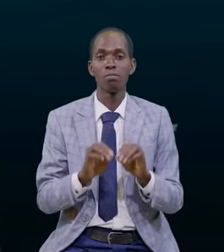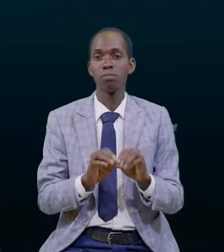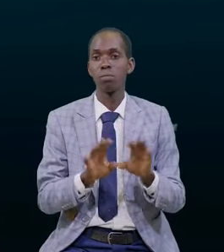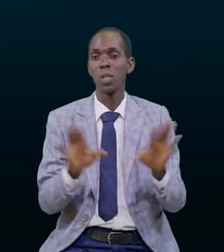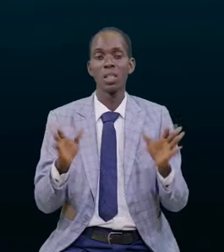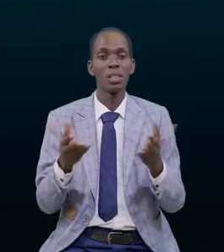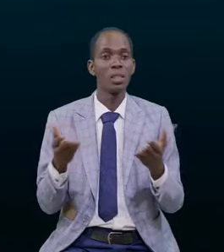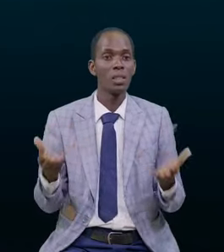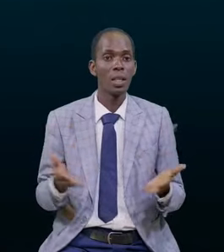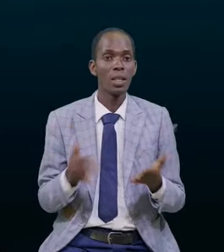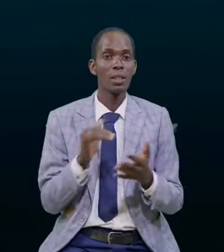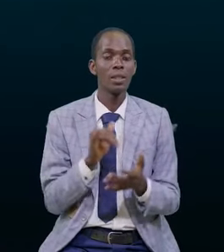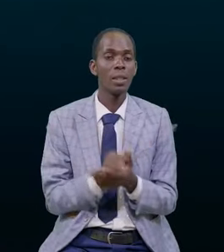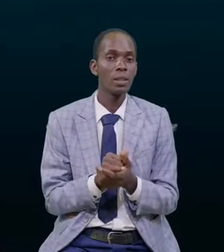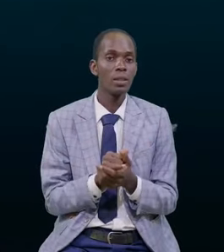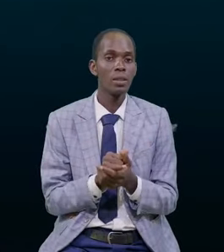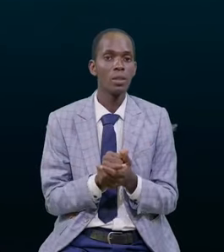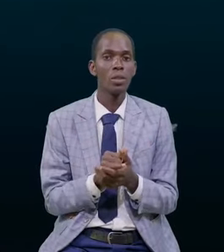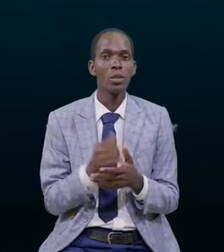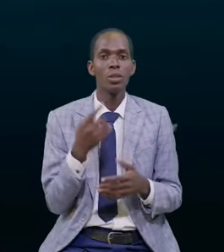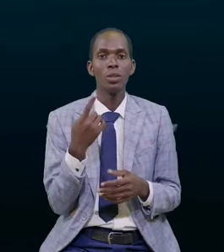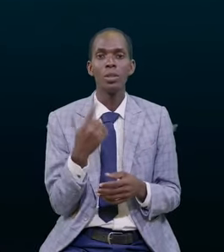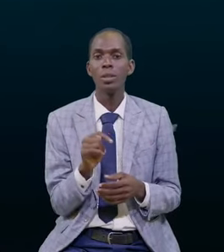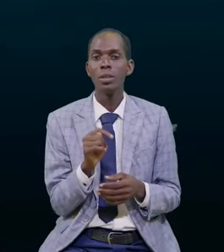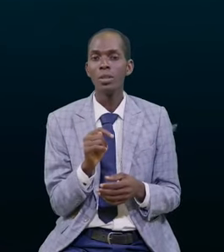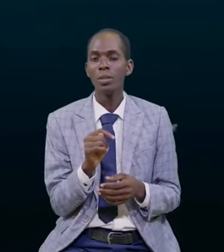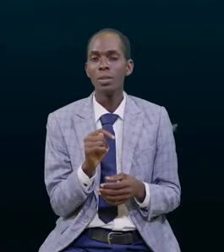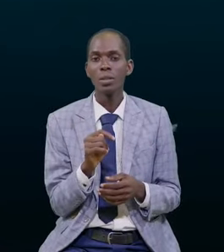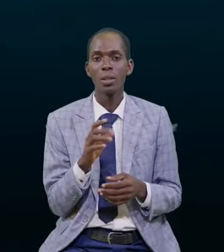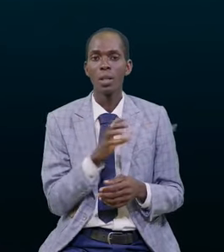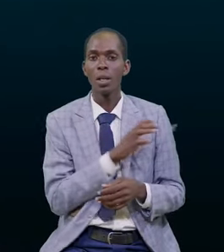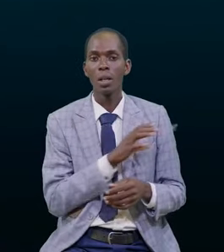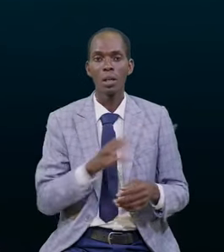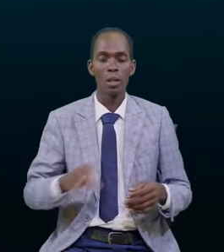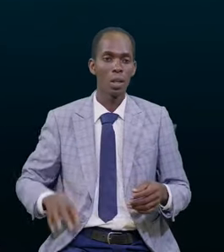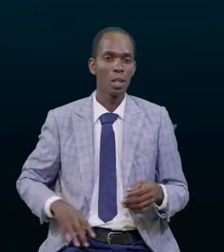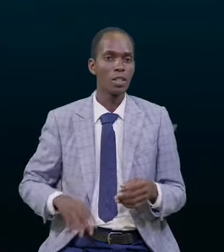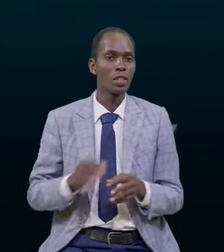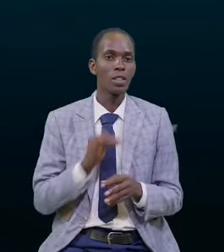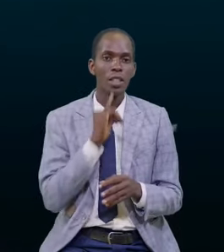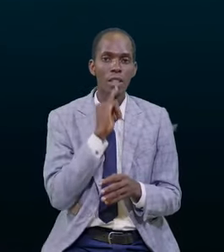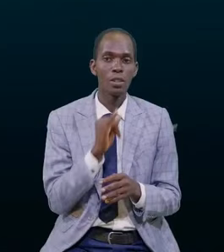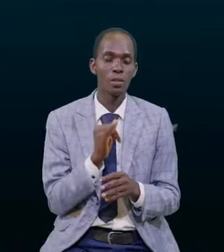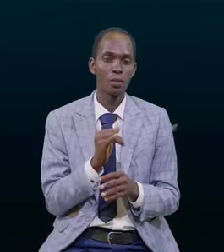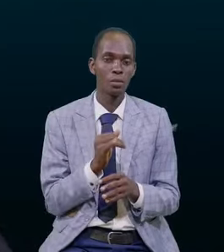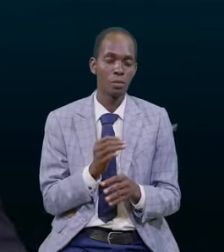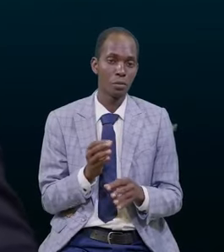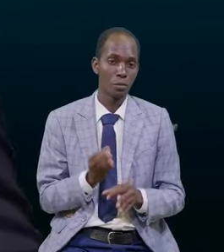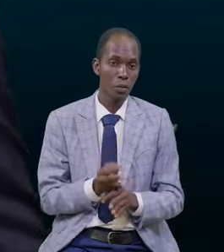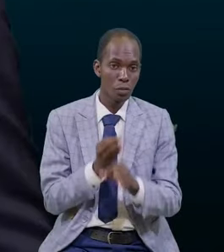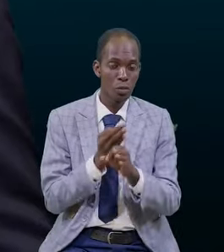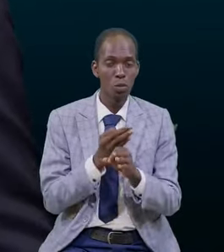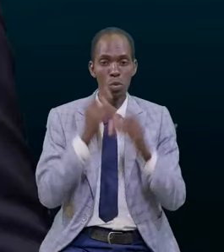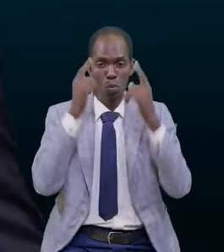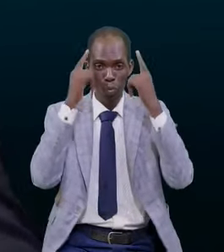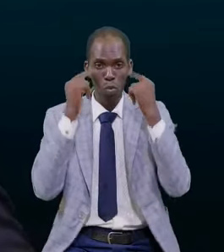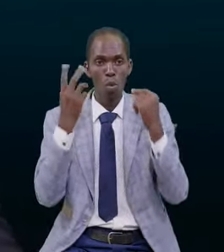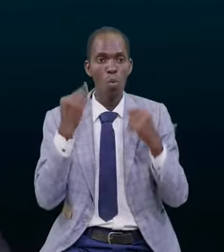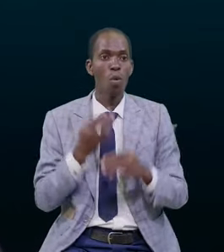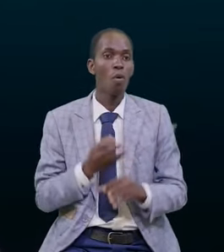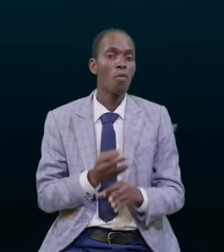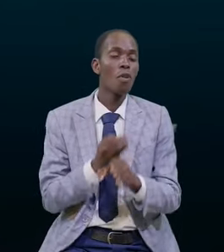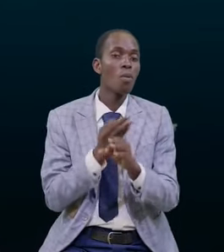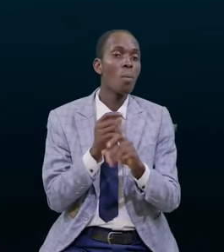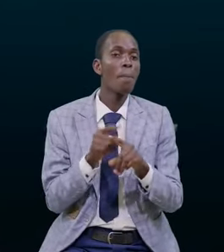told and convinced that Christ faithful like Moses was faithful but Christ